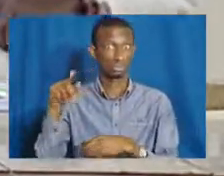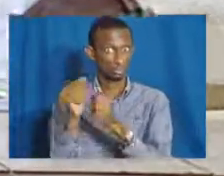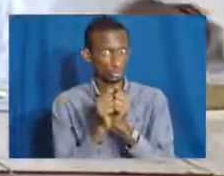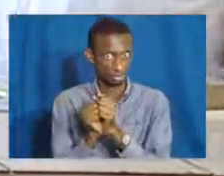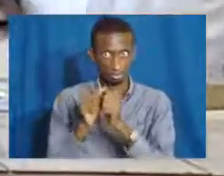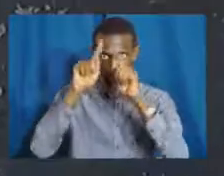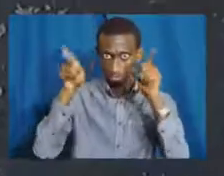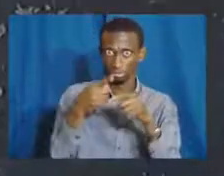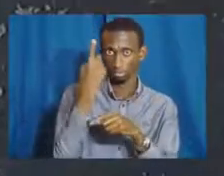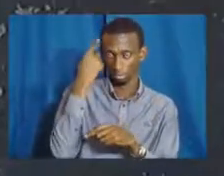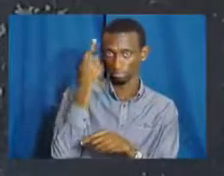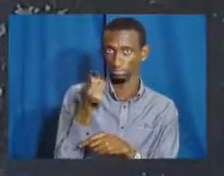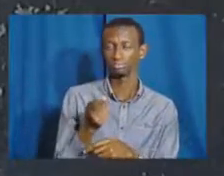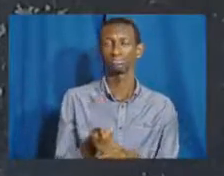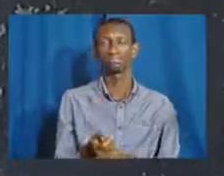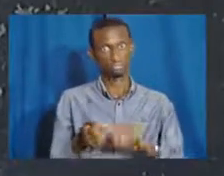Go on.